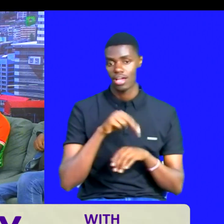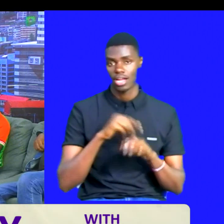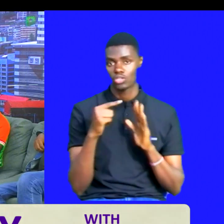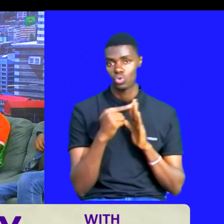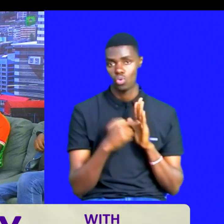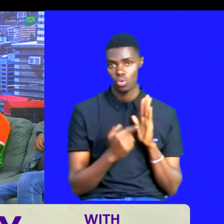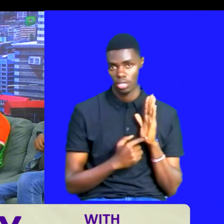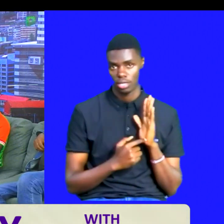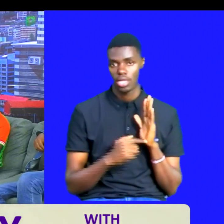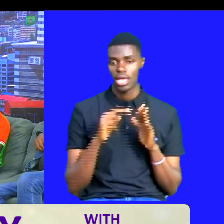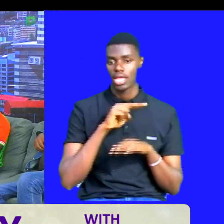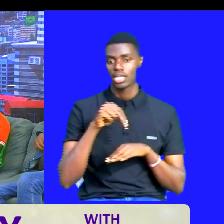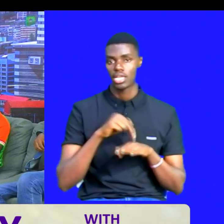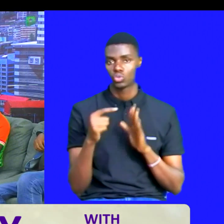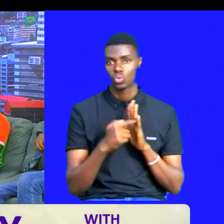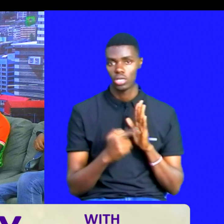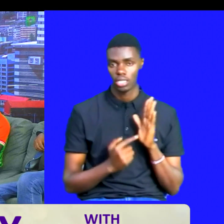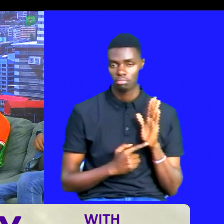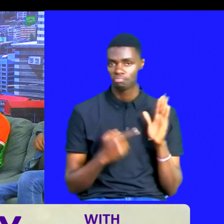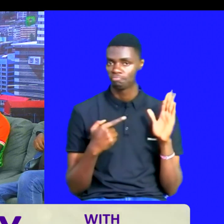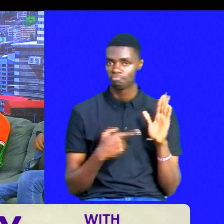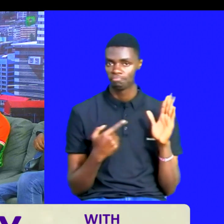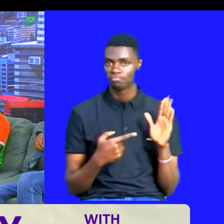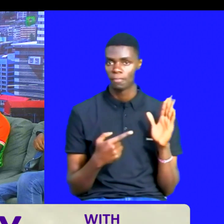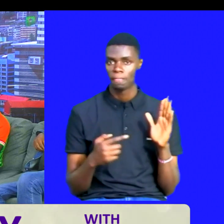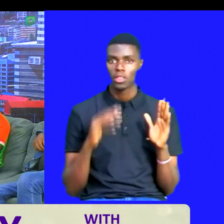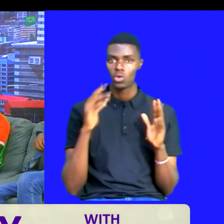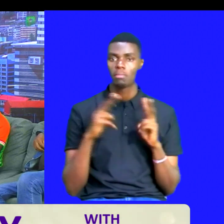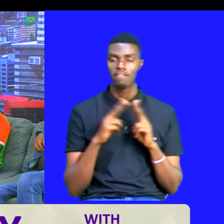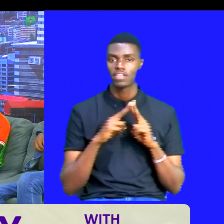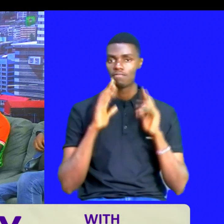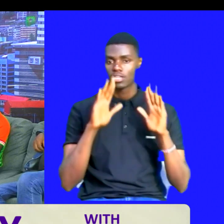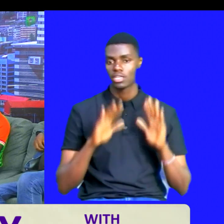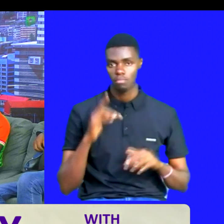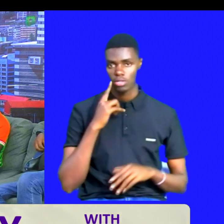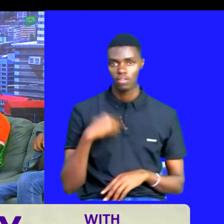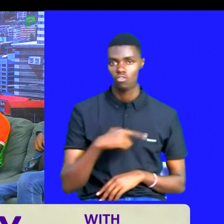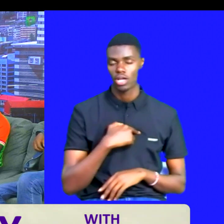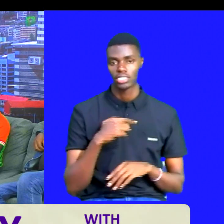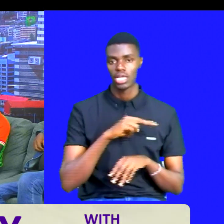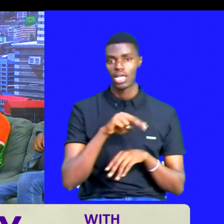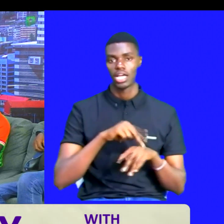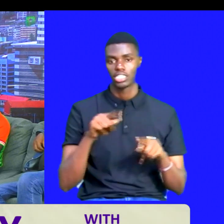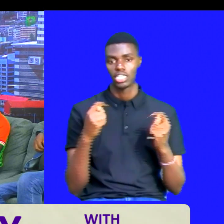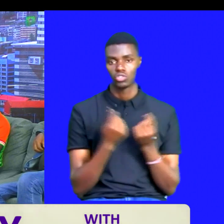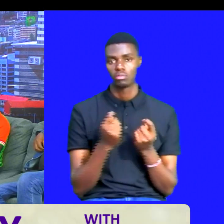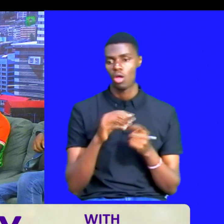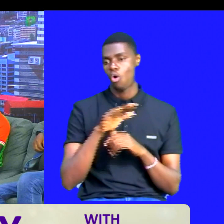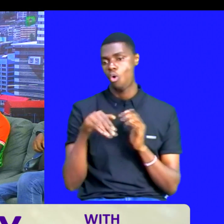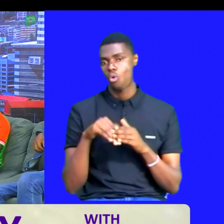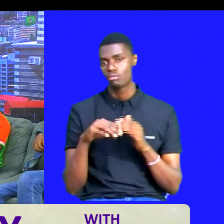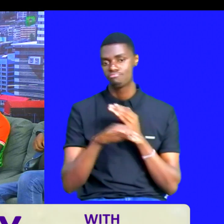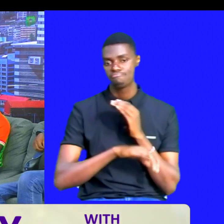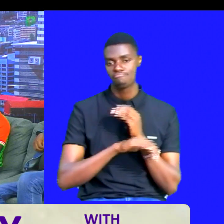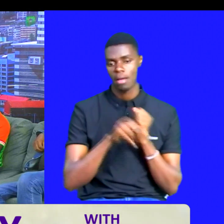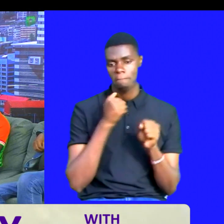Right. And national league will be very, very fundamental for us as a national team, because all these countries that are